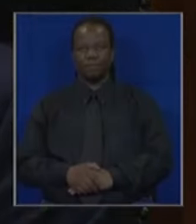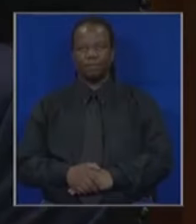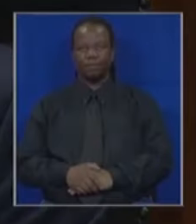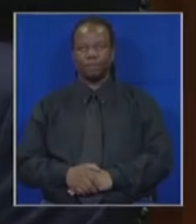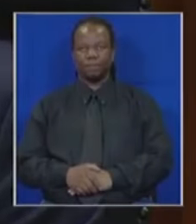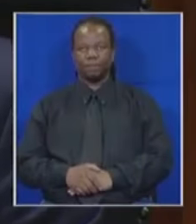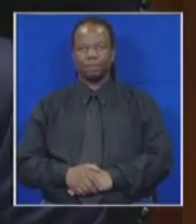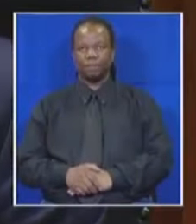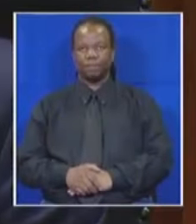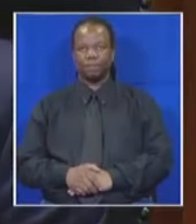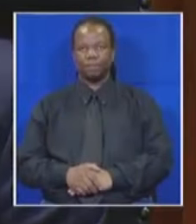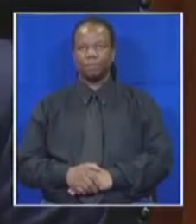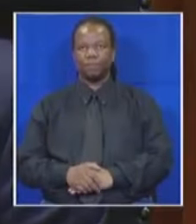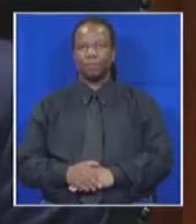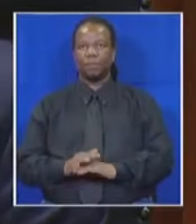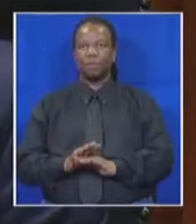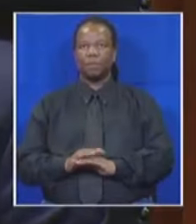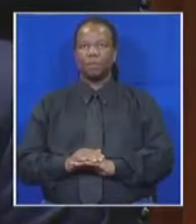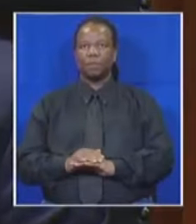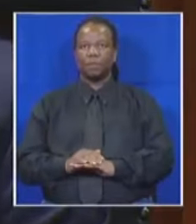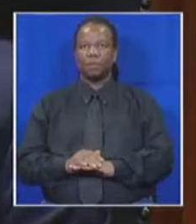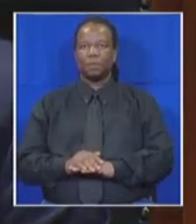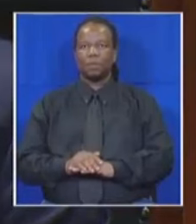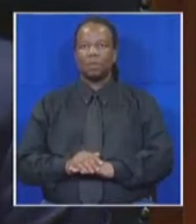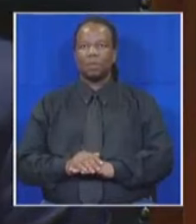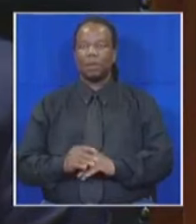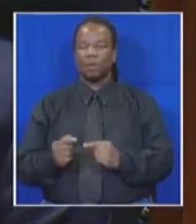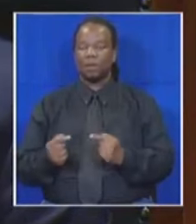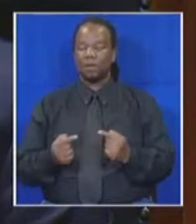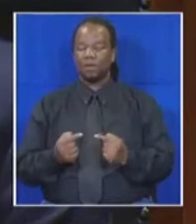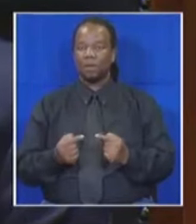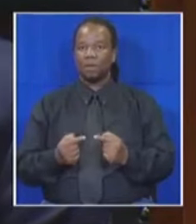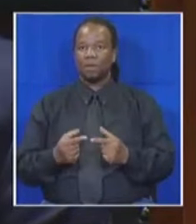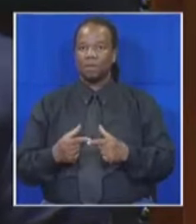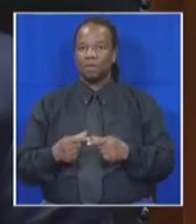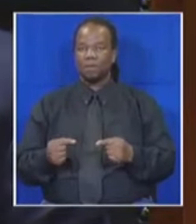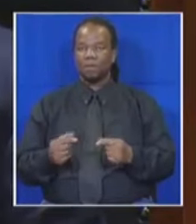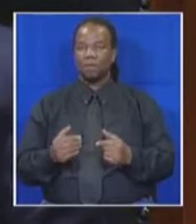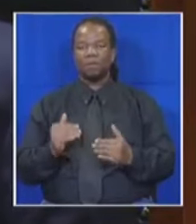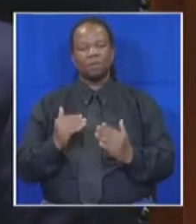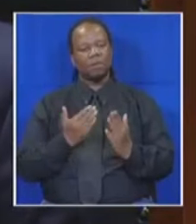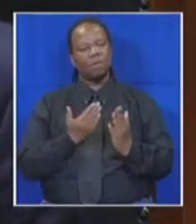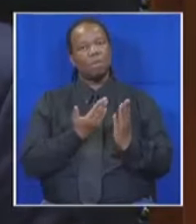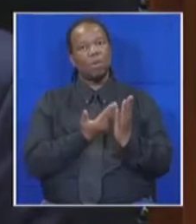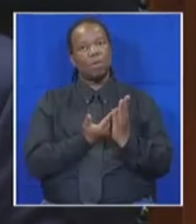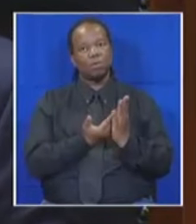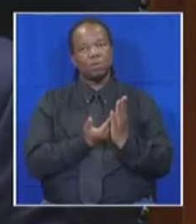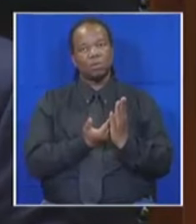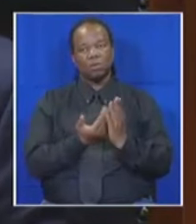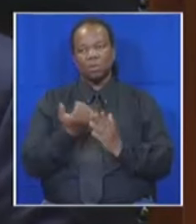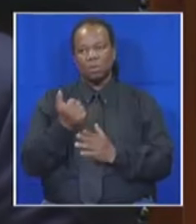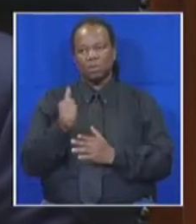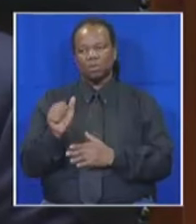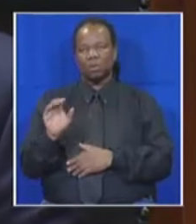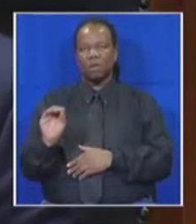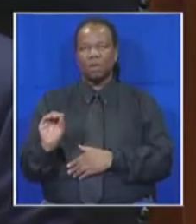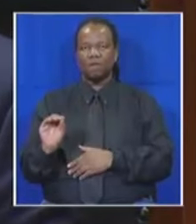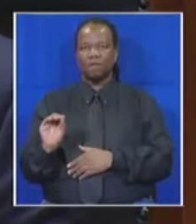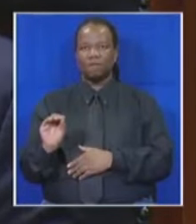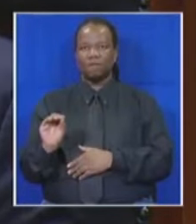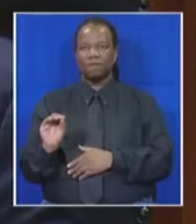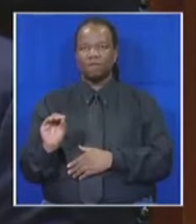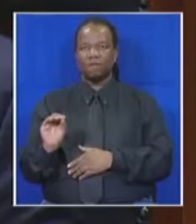That concludes the debate. I now put the motion. Are there any objections to the motion being